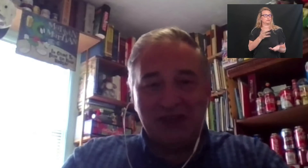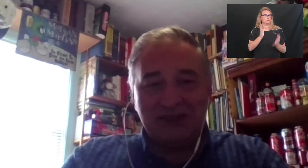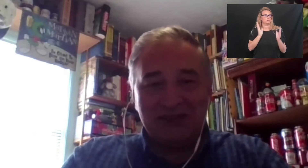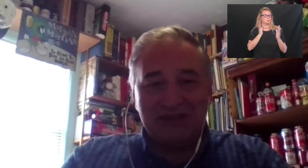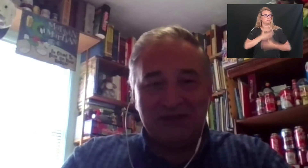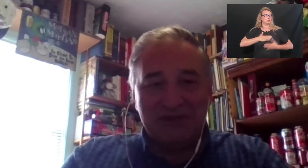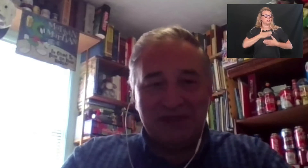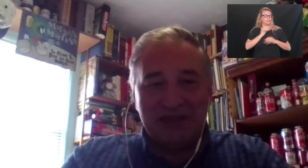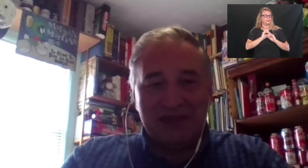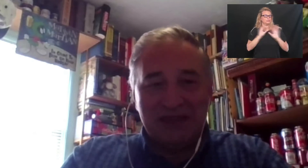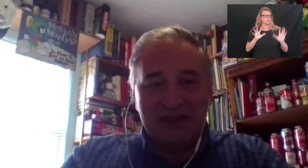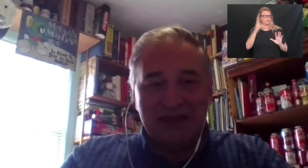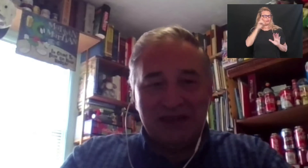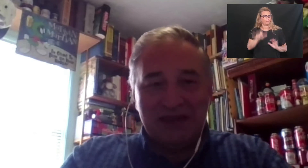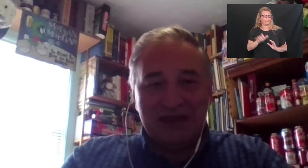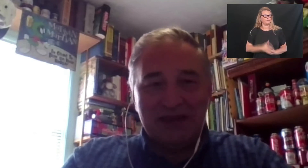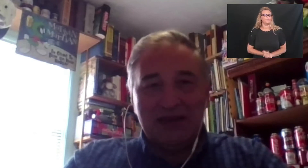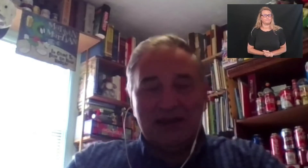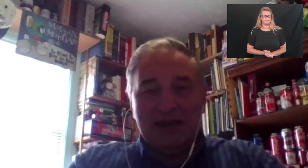clarification on those. Thanks.